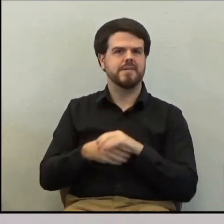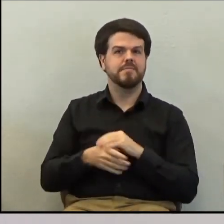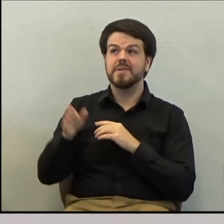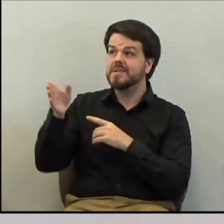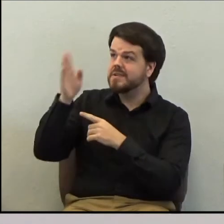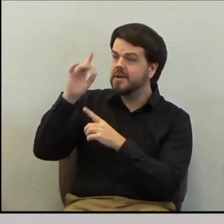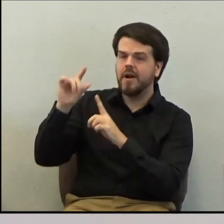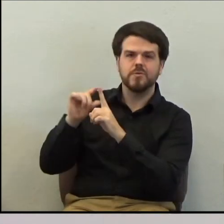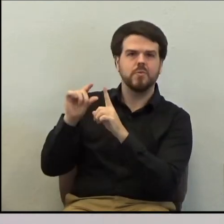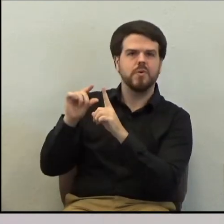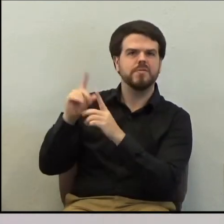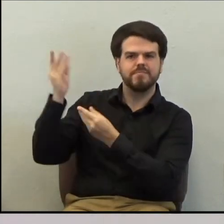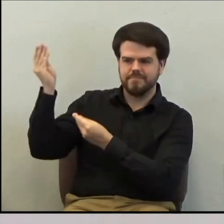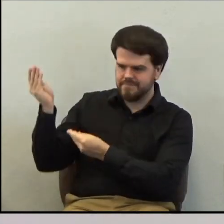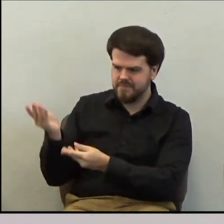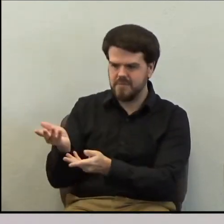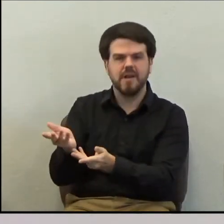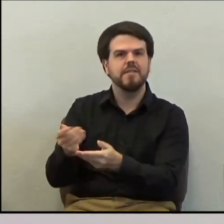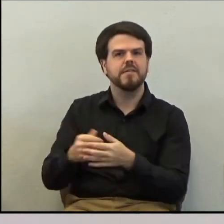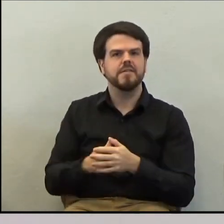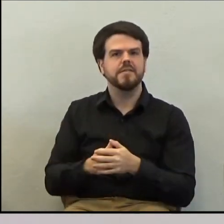God,